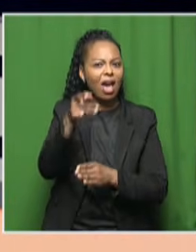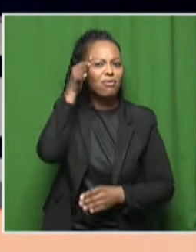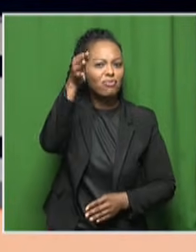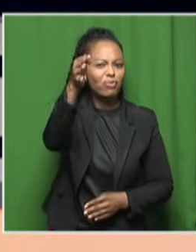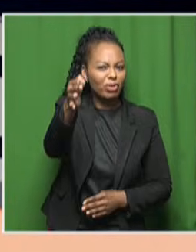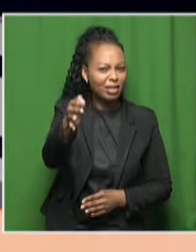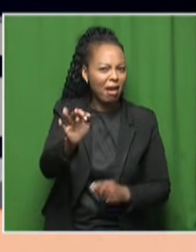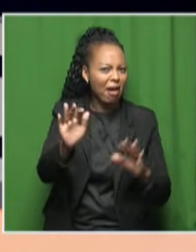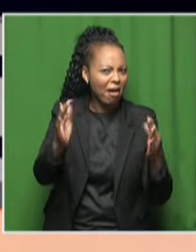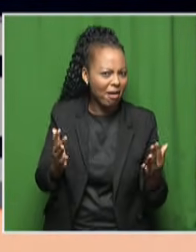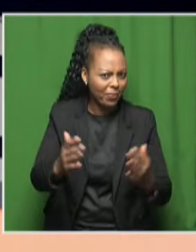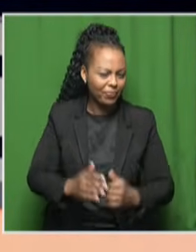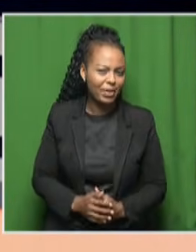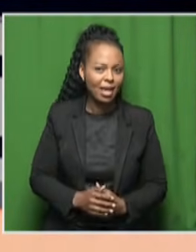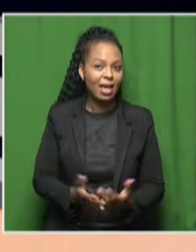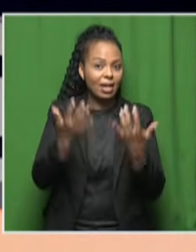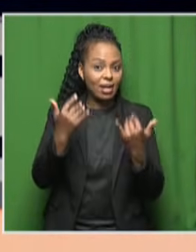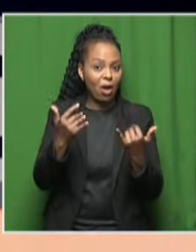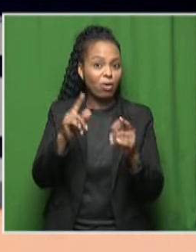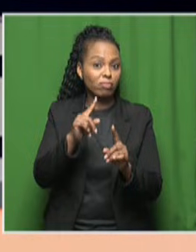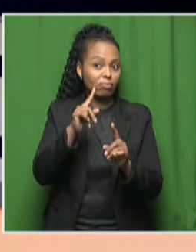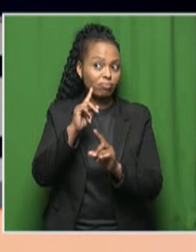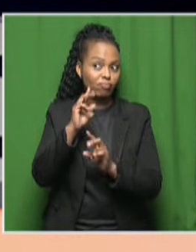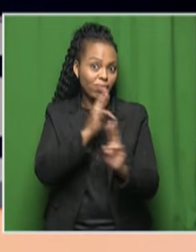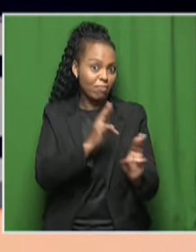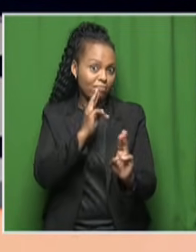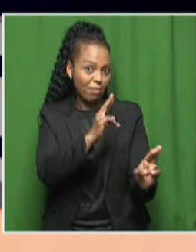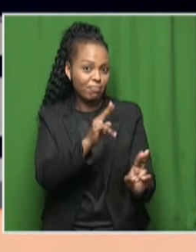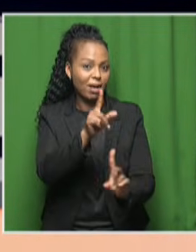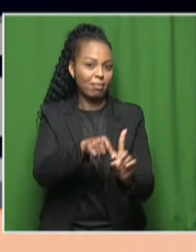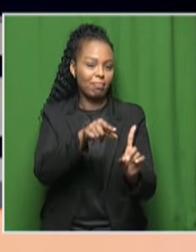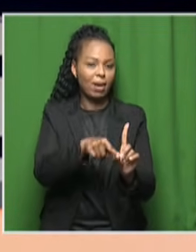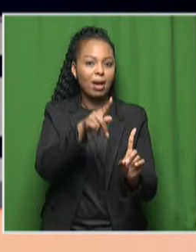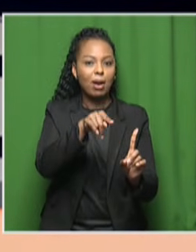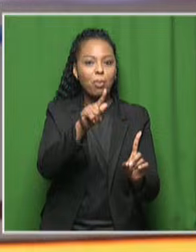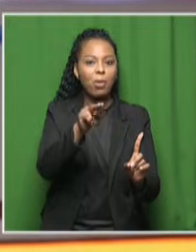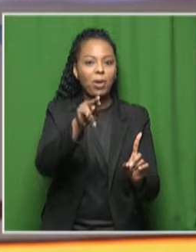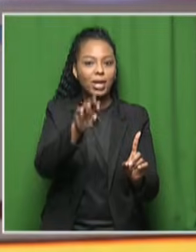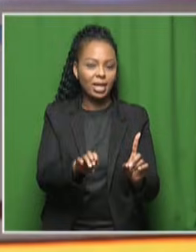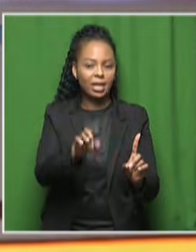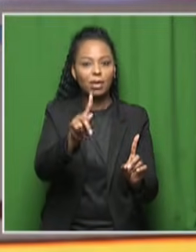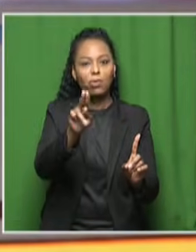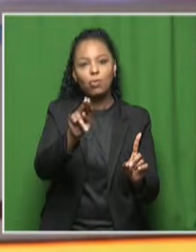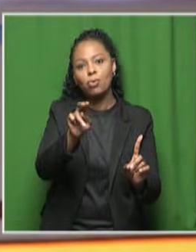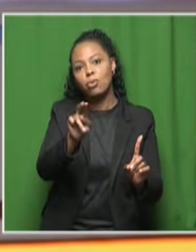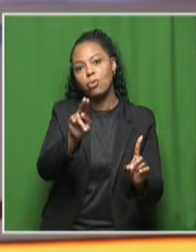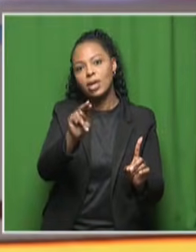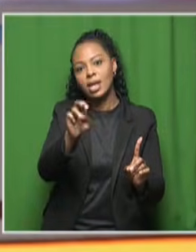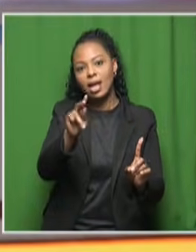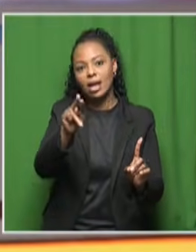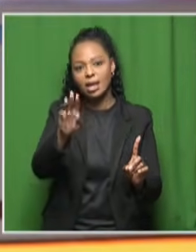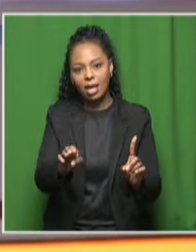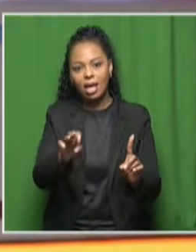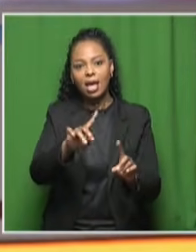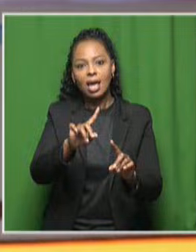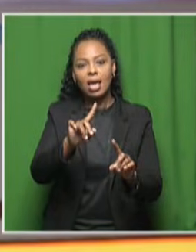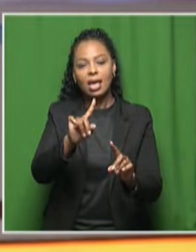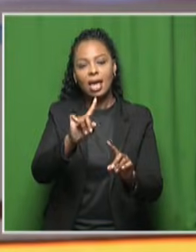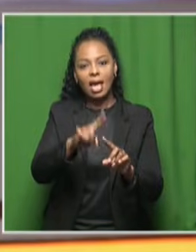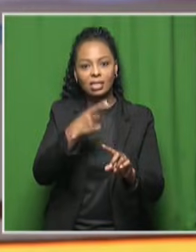answer some of these questions, we joined in studio this morning by Pauline Kunene, who's Executive Director of Nagarro in